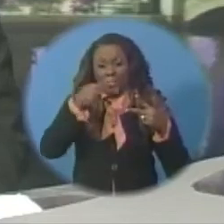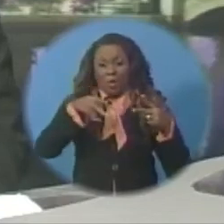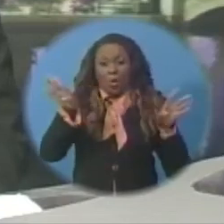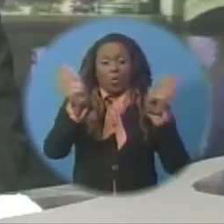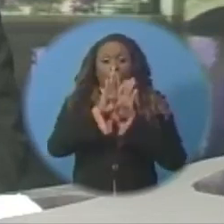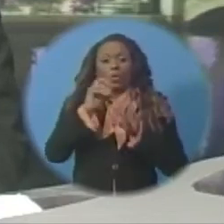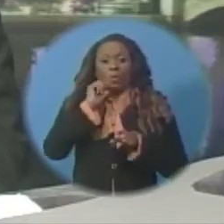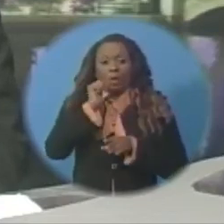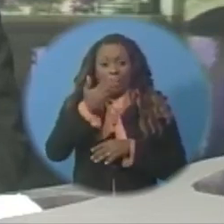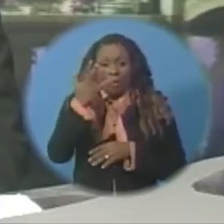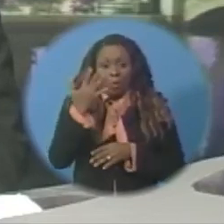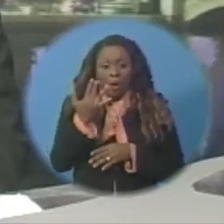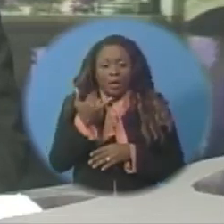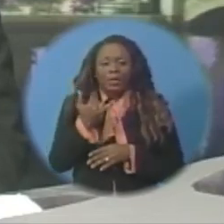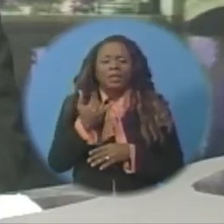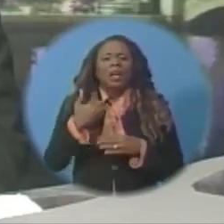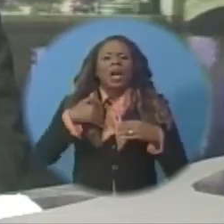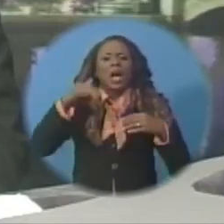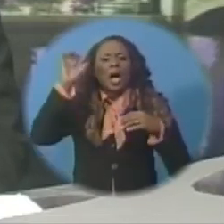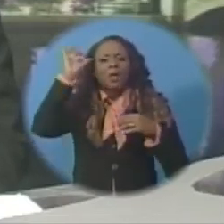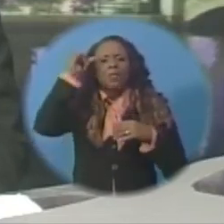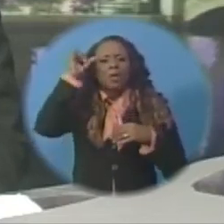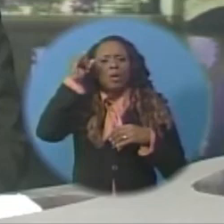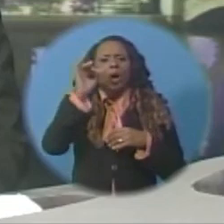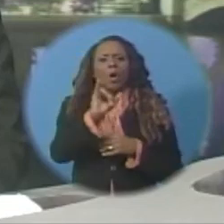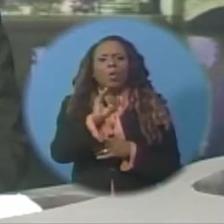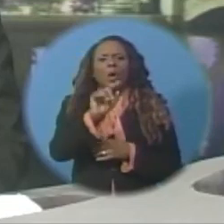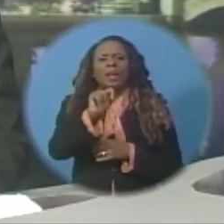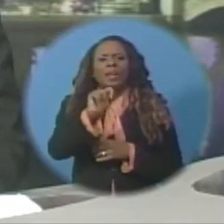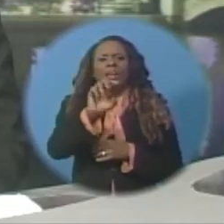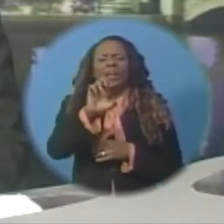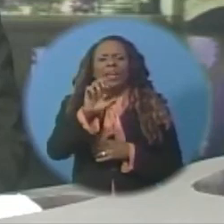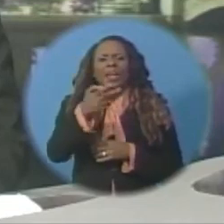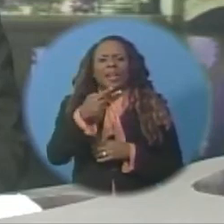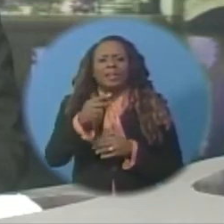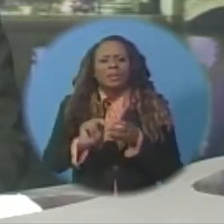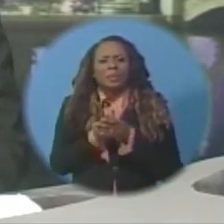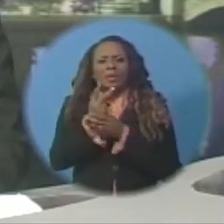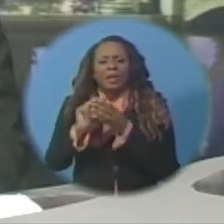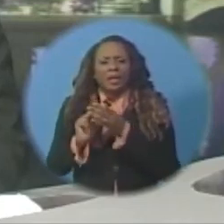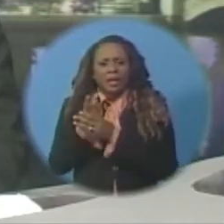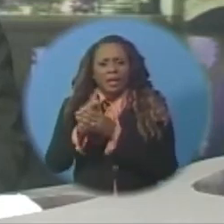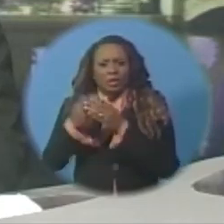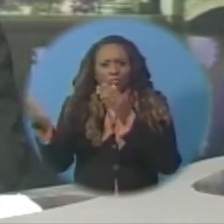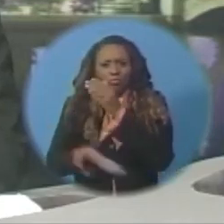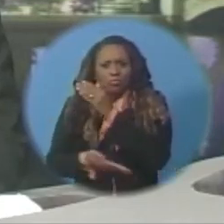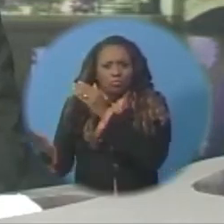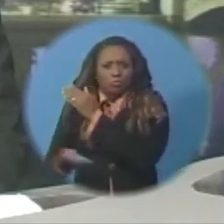debushing program to remove the cabbage plant from the area. Both schools are expected to reopen on